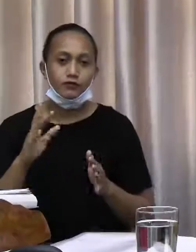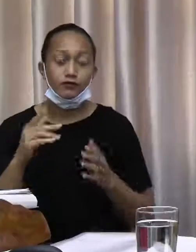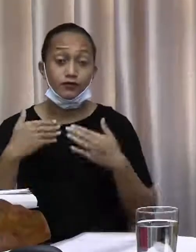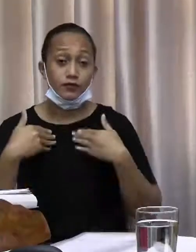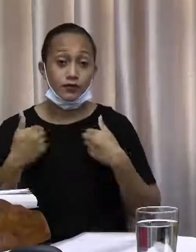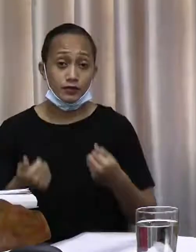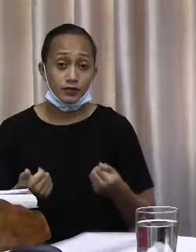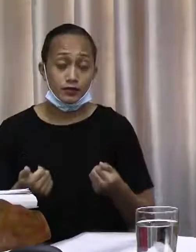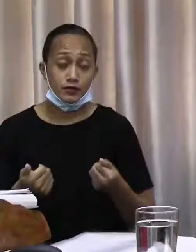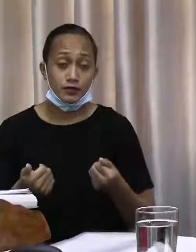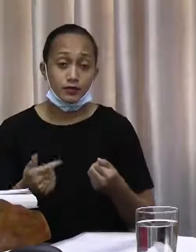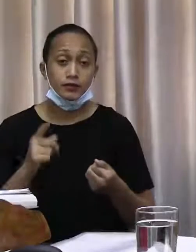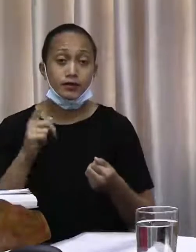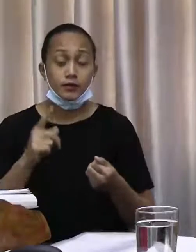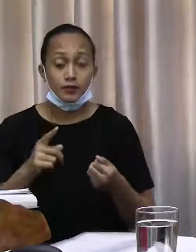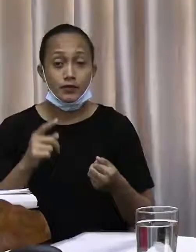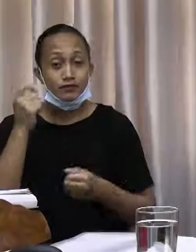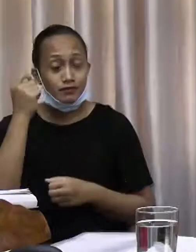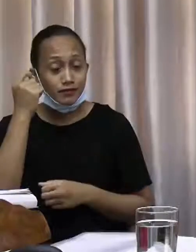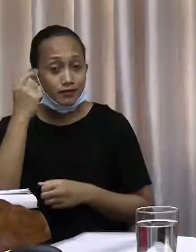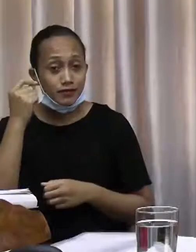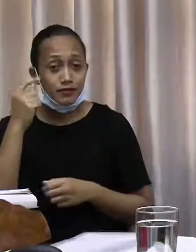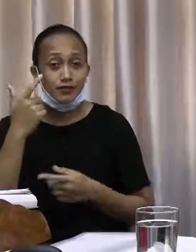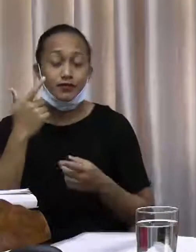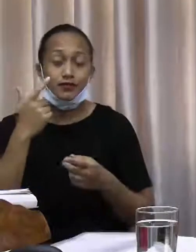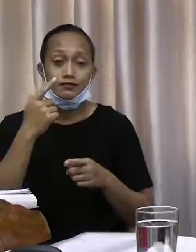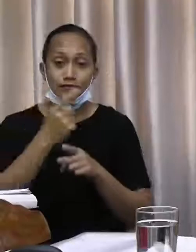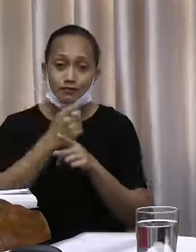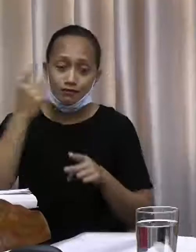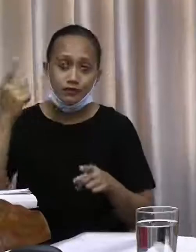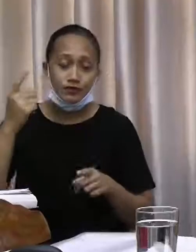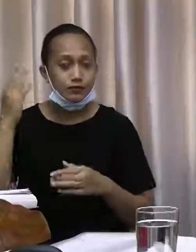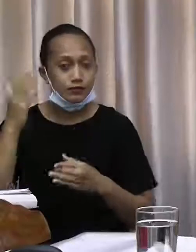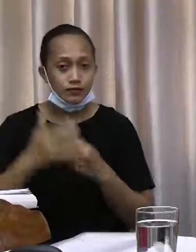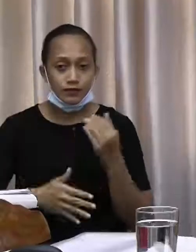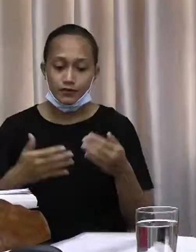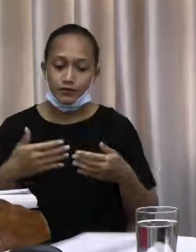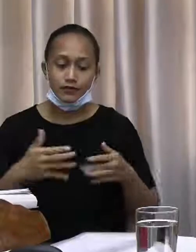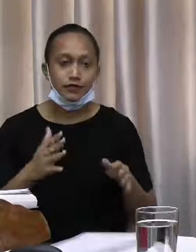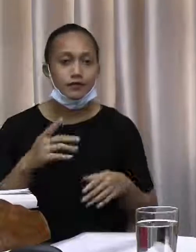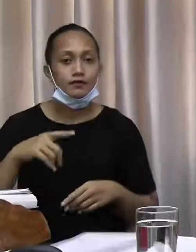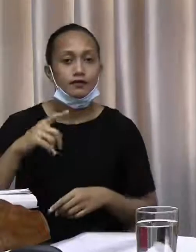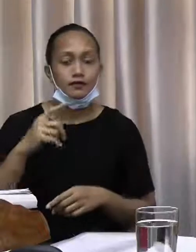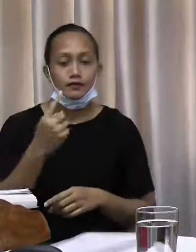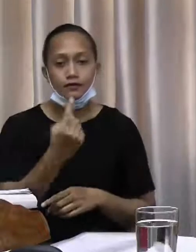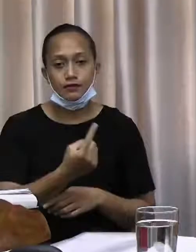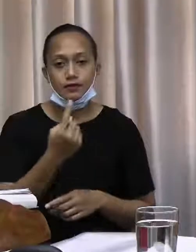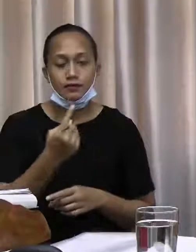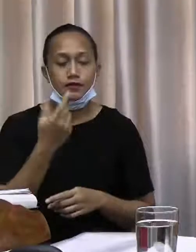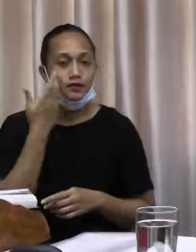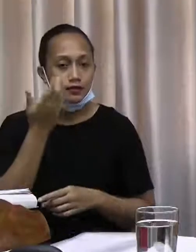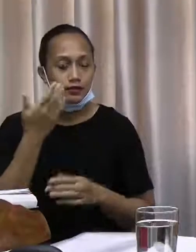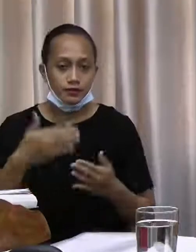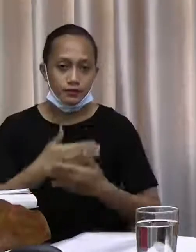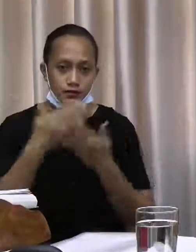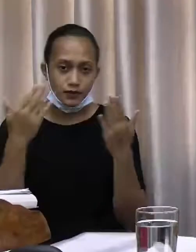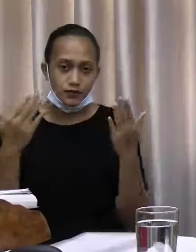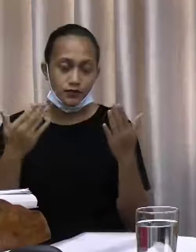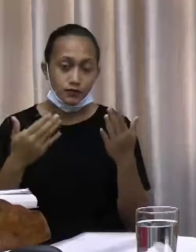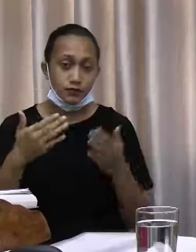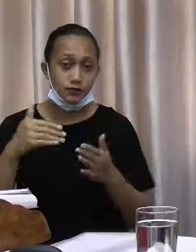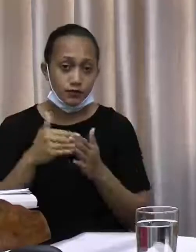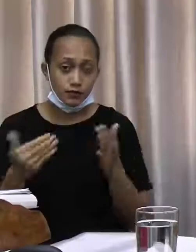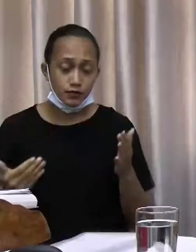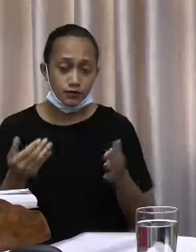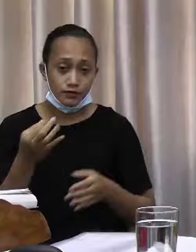nei, ae manino lava fō ngā lofa o le tatou atua i aso uma. O le tuwalalo,